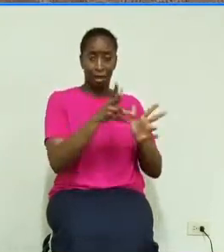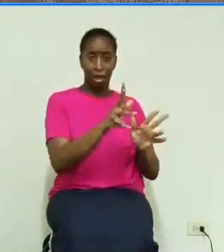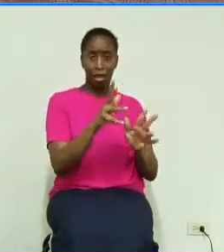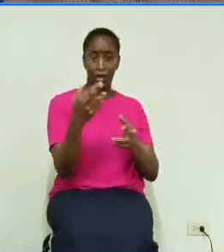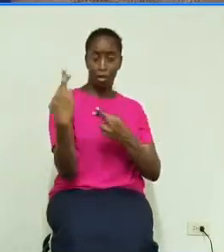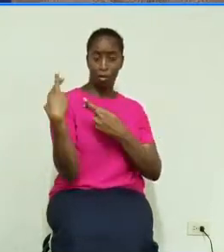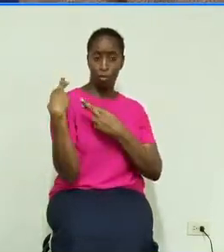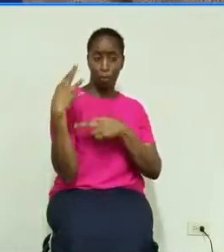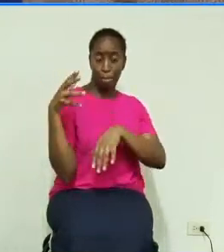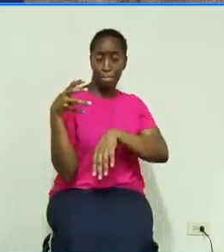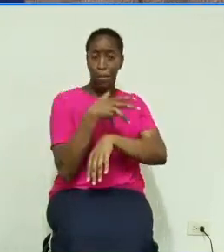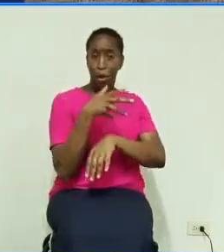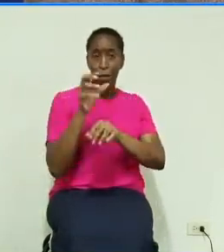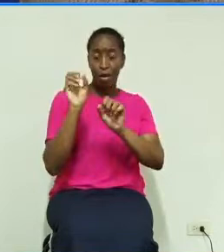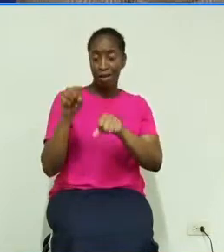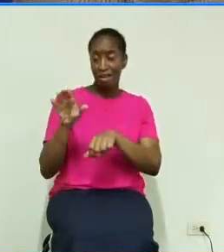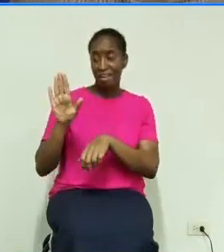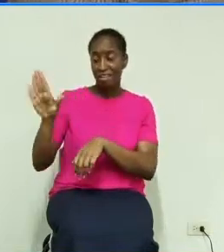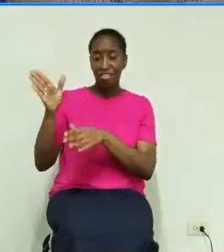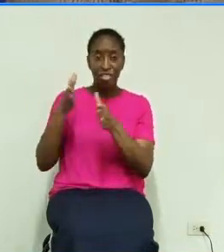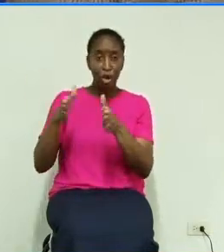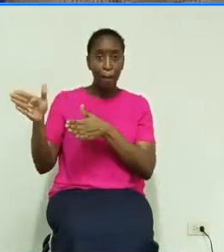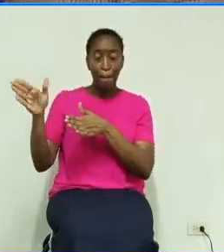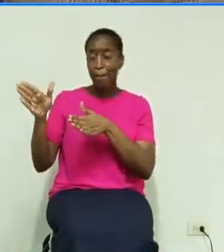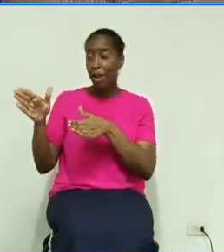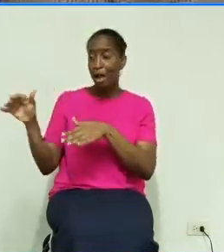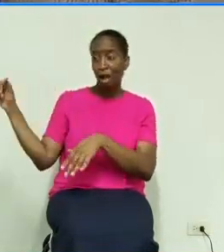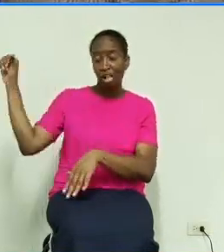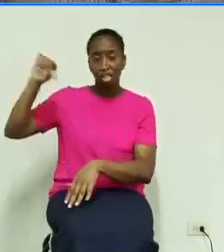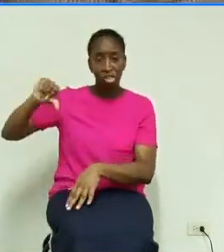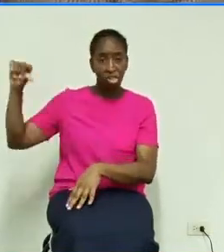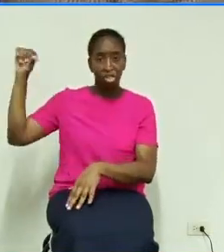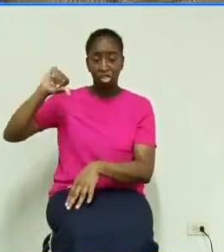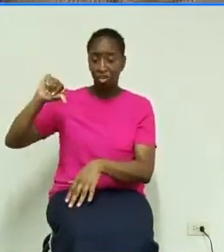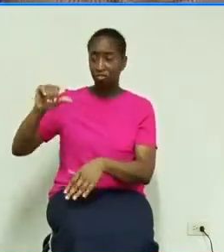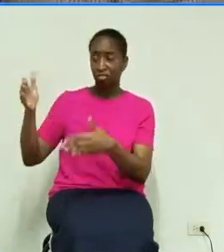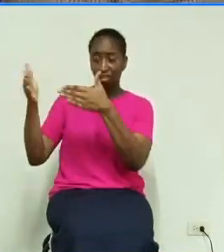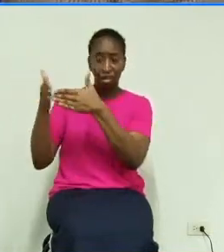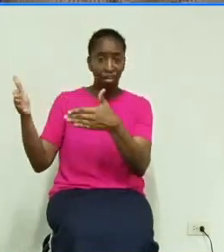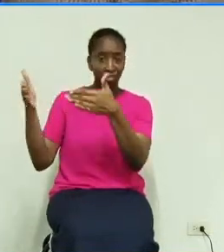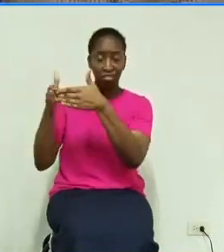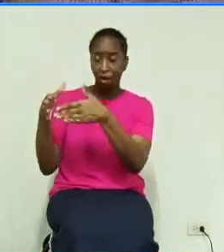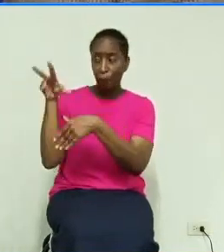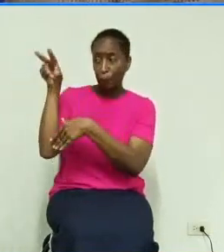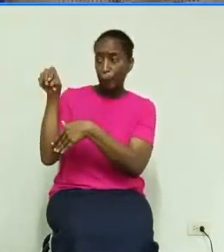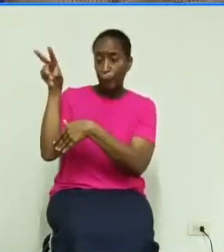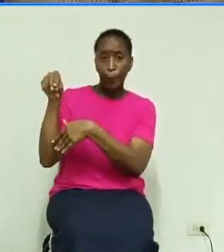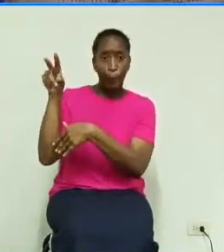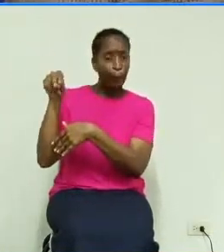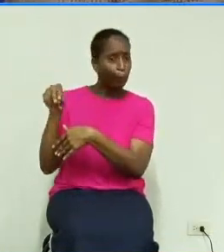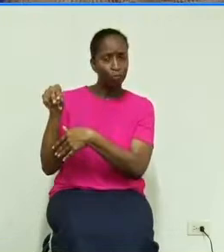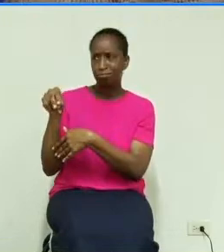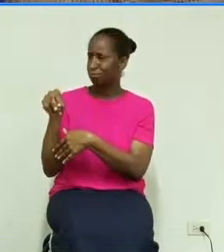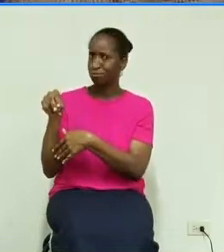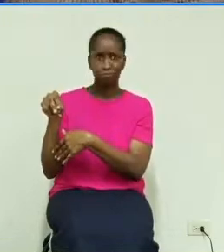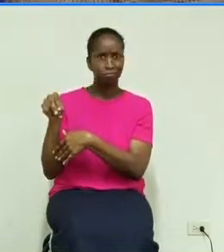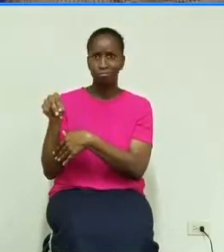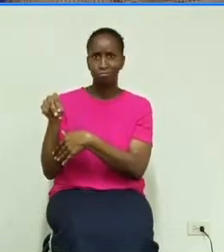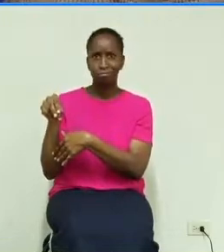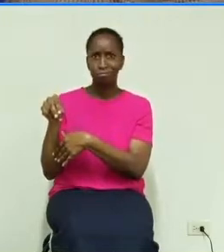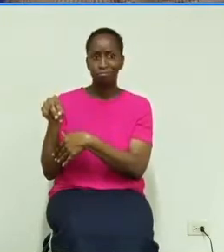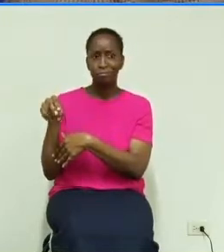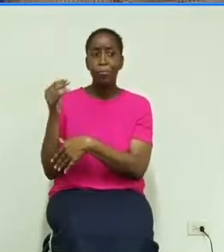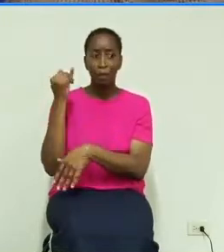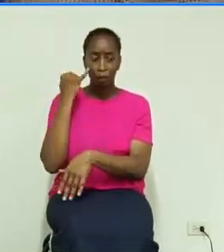Otherwise, what could result is chaos and confusion and uncertainty and disorder. So that I want